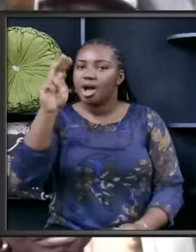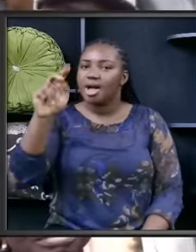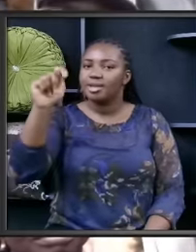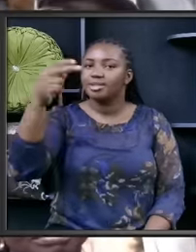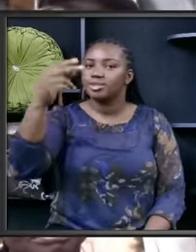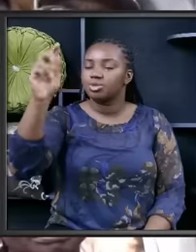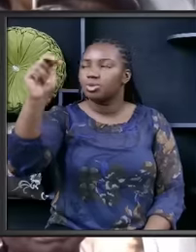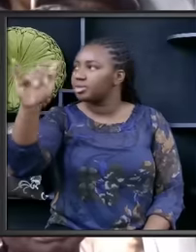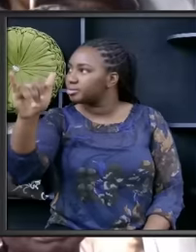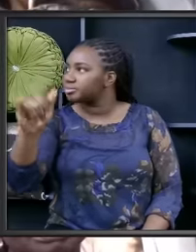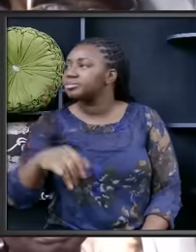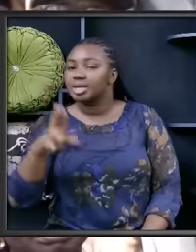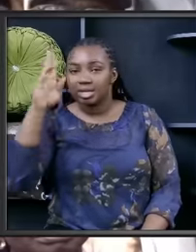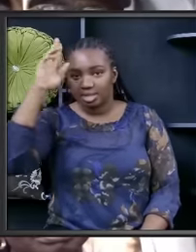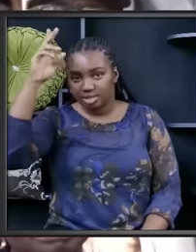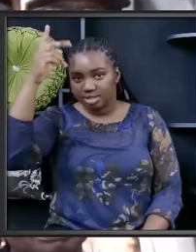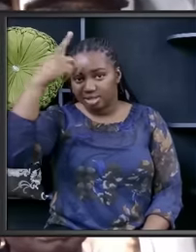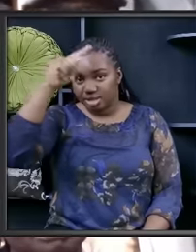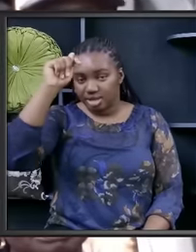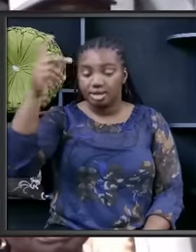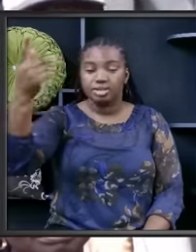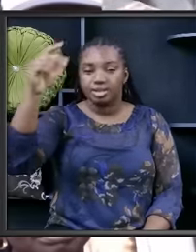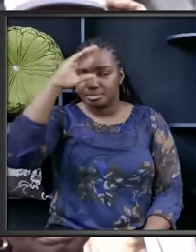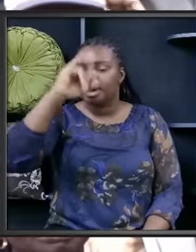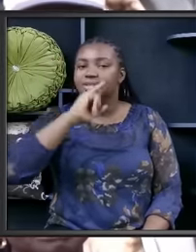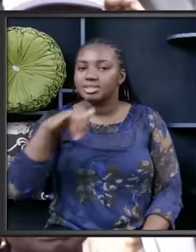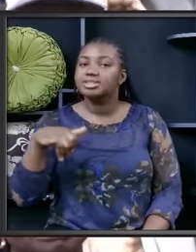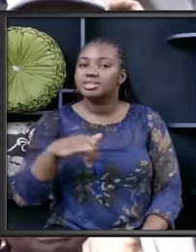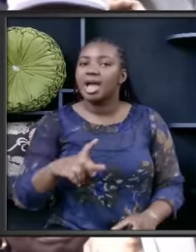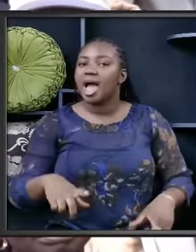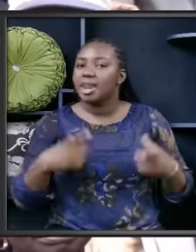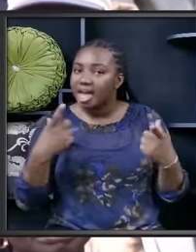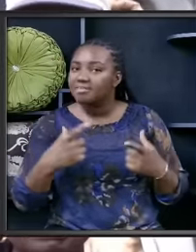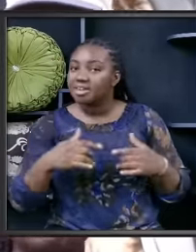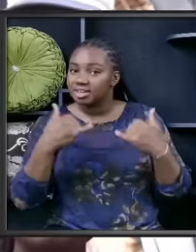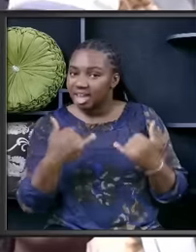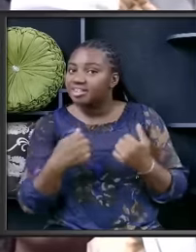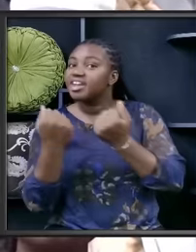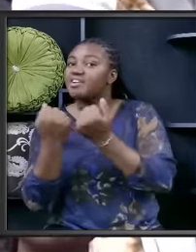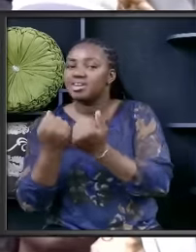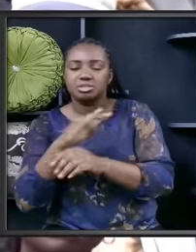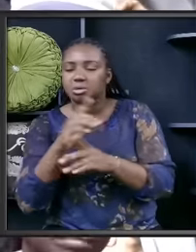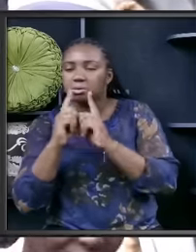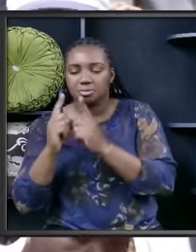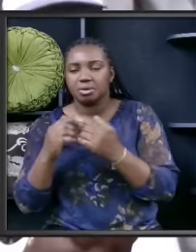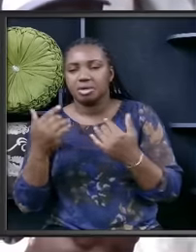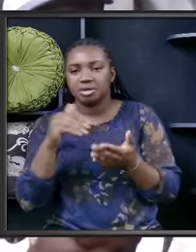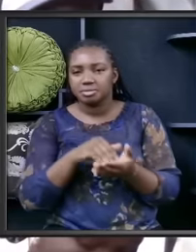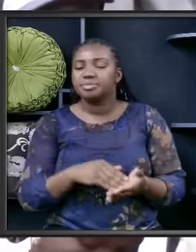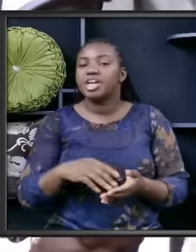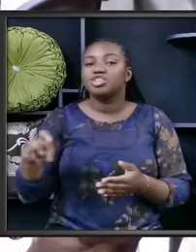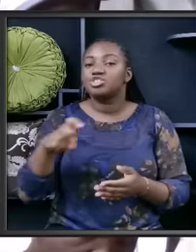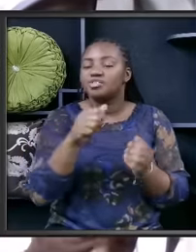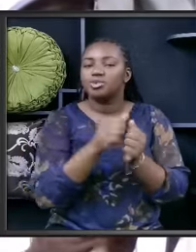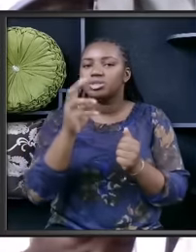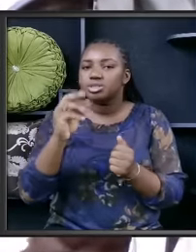in political orga. The man still there alive. So now he, but he don't quarrel the man. You know they talk to the man again. So now he travel with them,